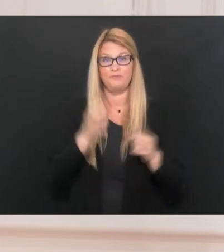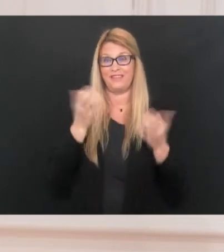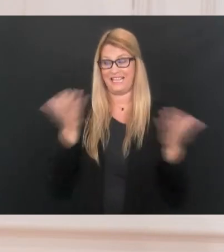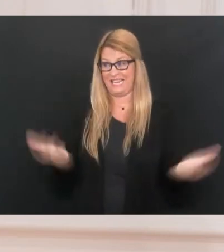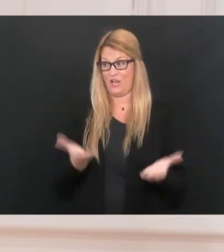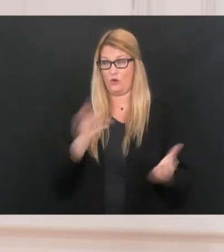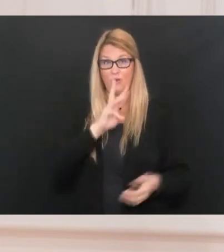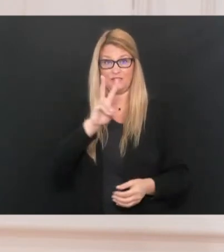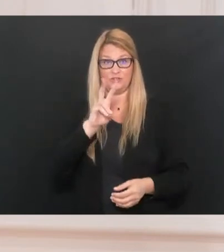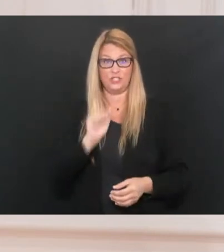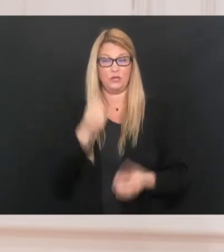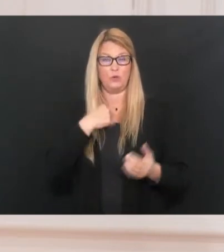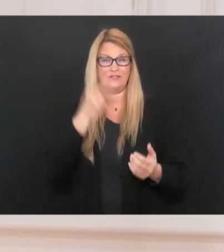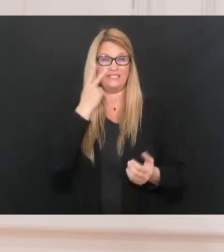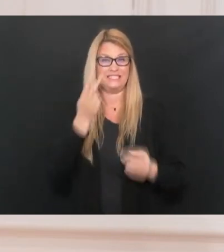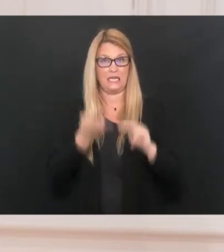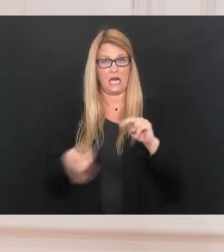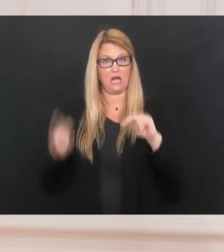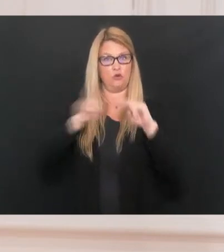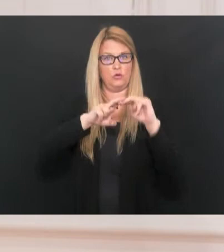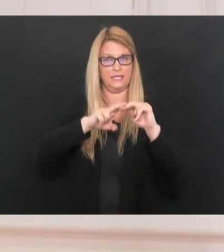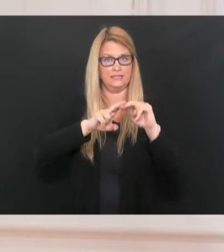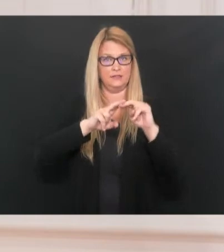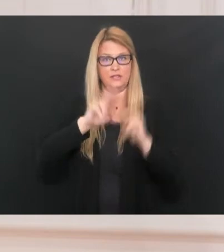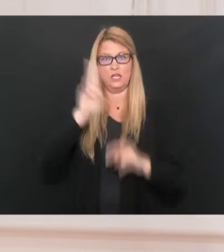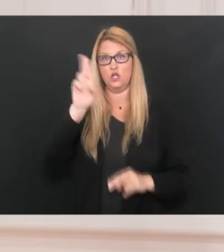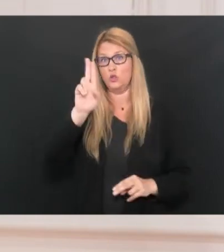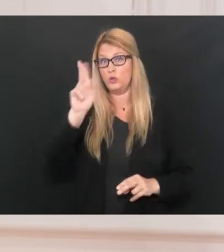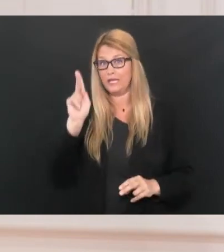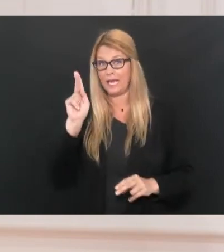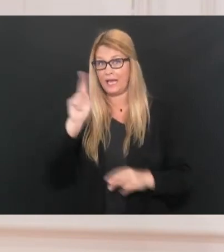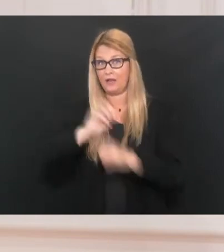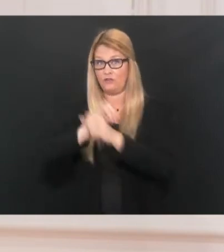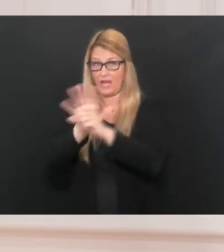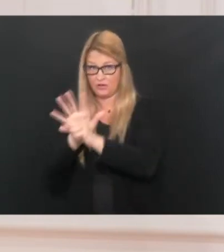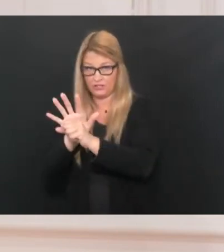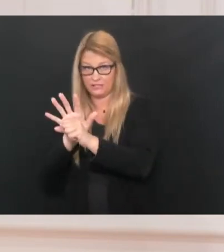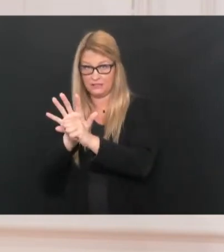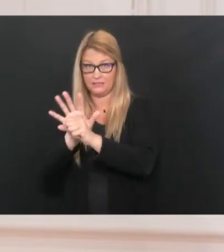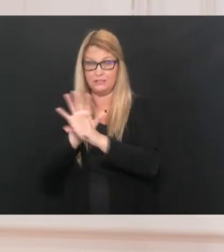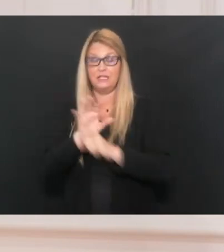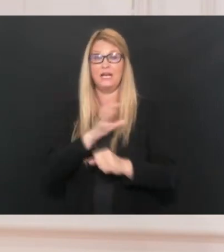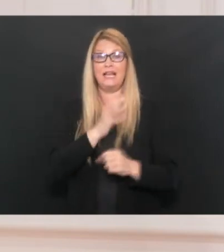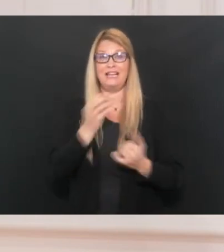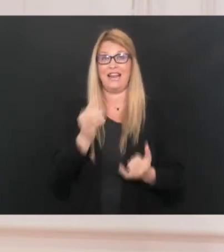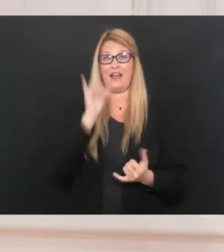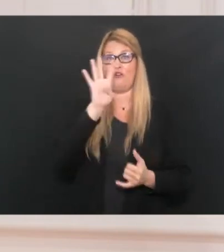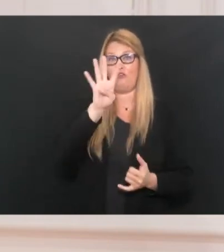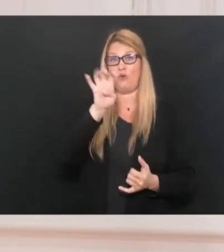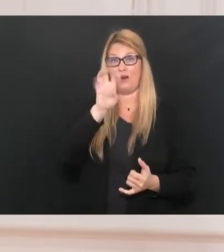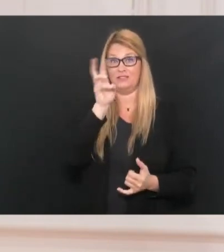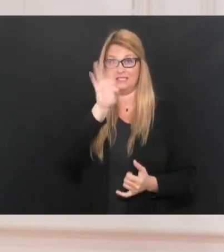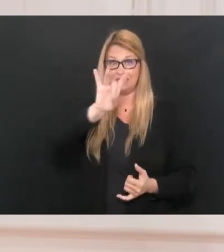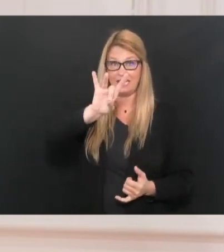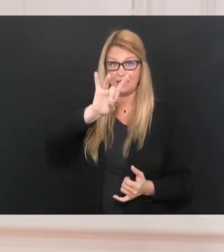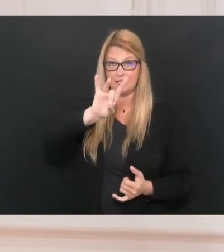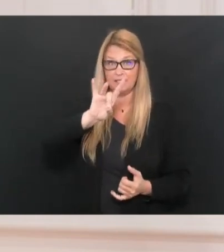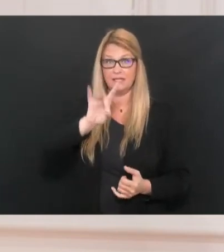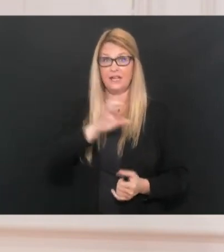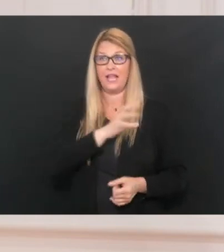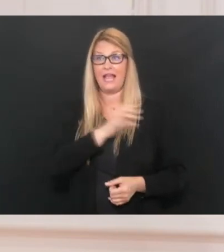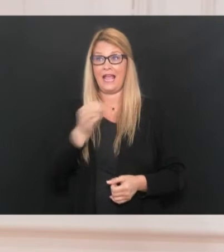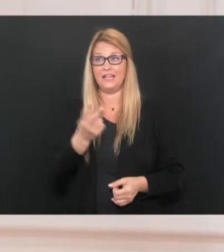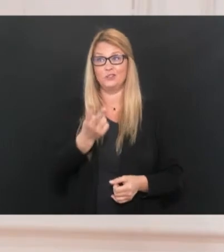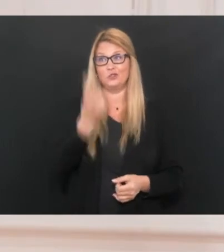in the number of, United Kingdom variant viruses, now up to 468, and also